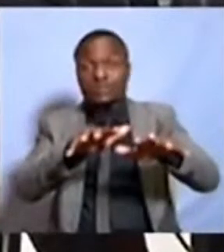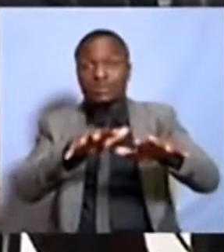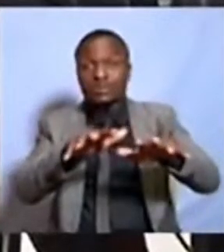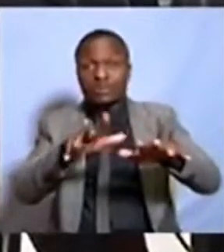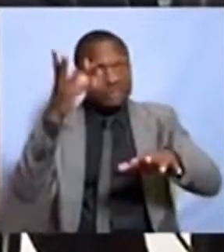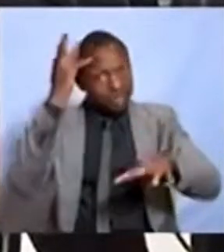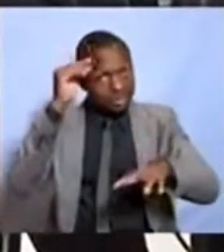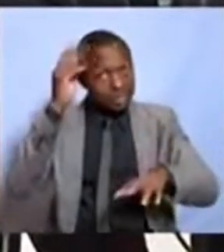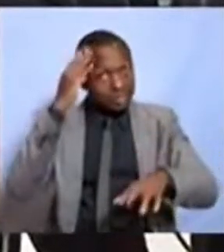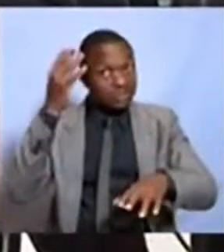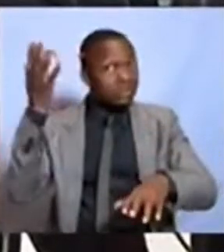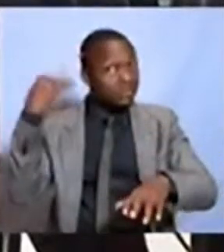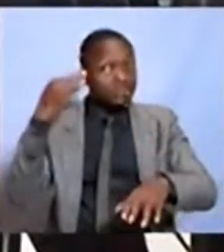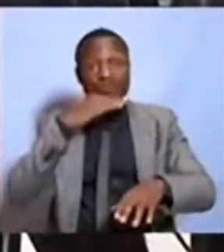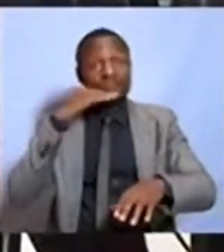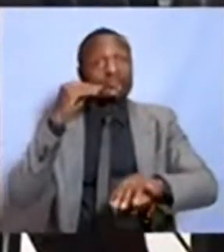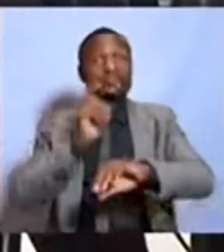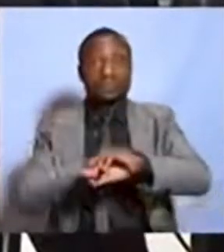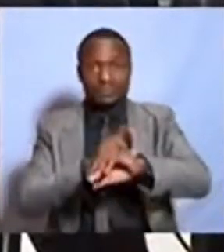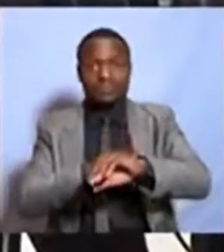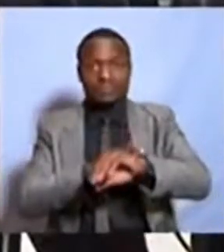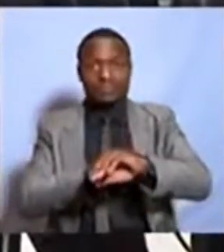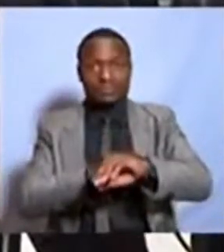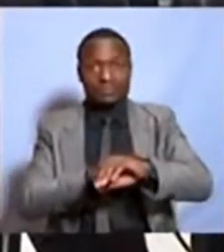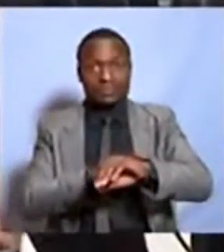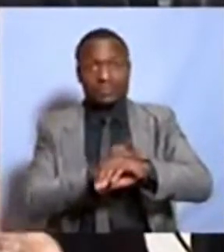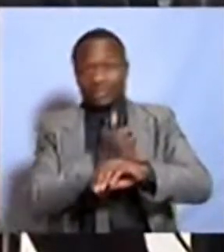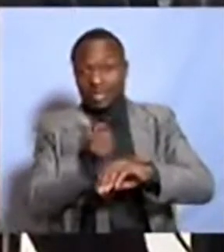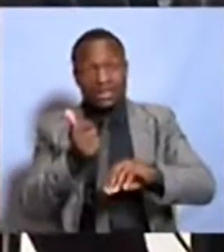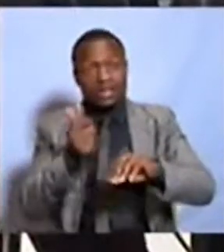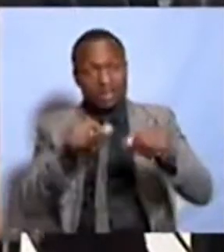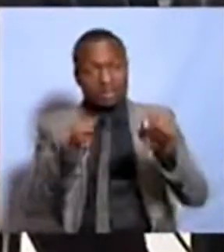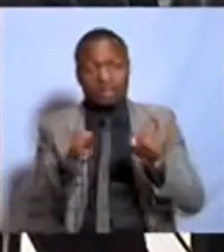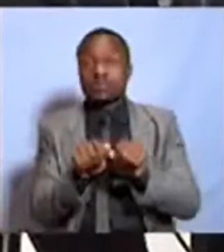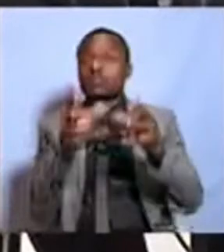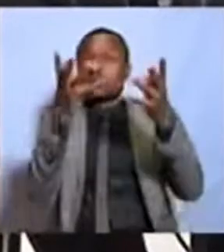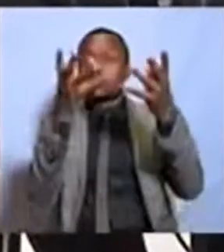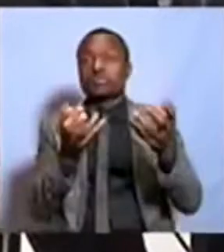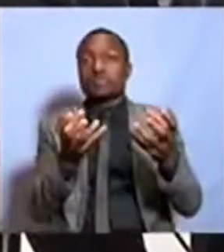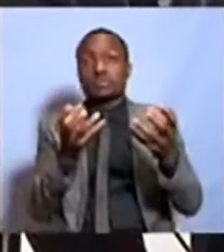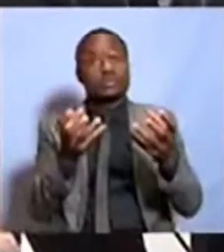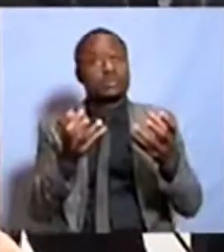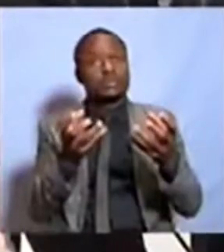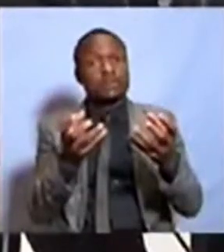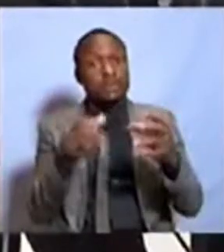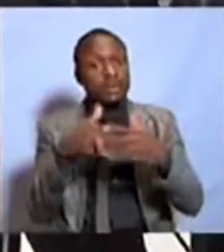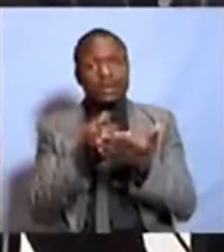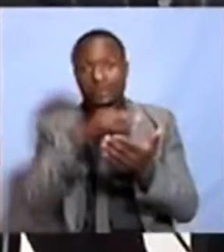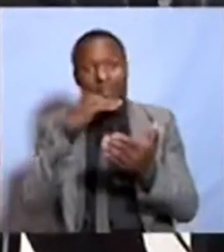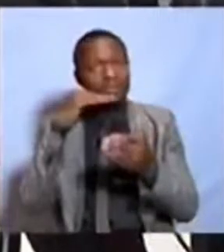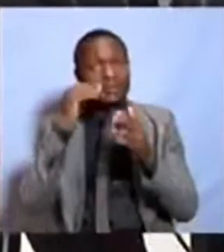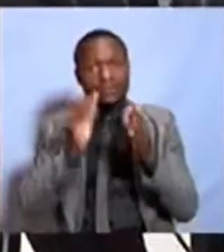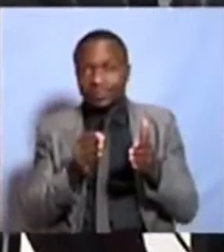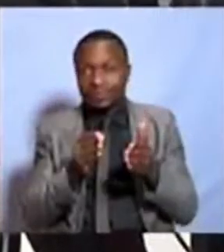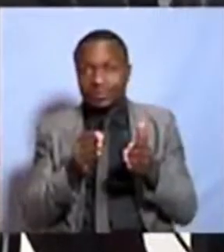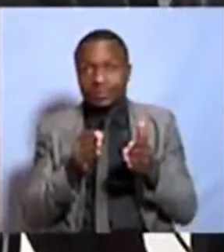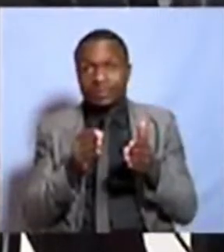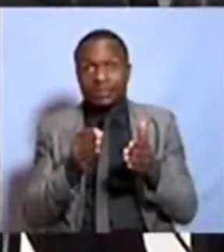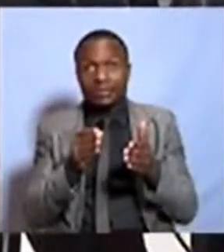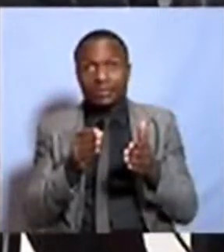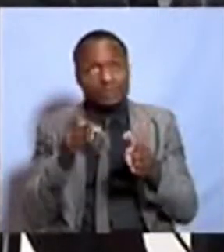farming season. We had floods and then we had a dry spell. So how are farmers really adapting? You know, even the minister's speech, we're always